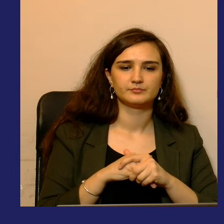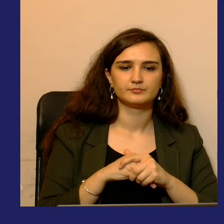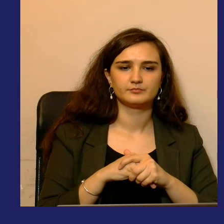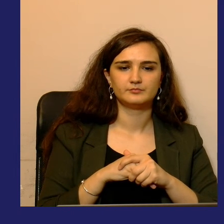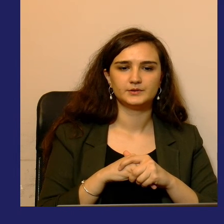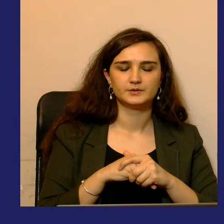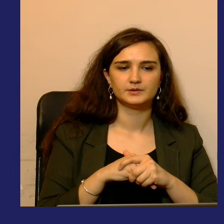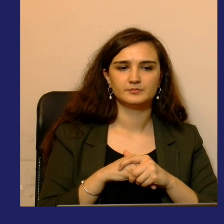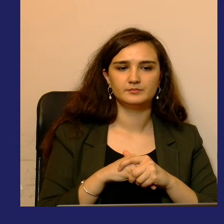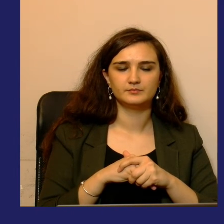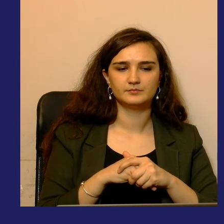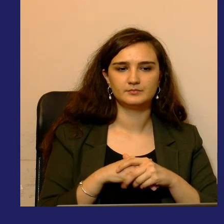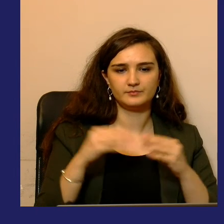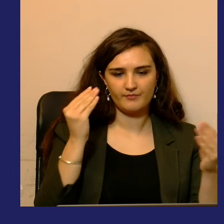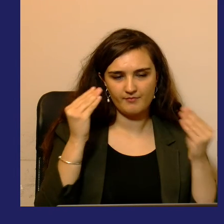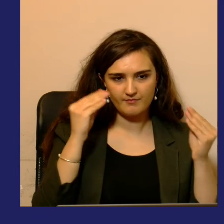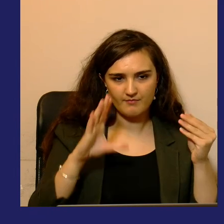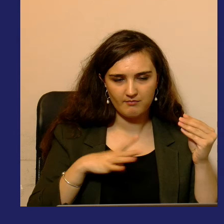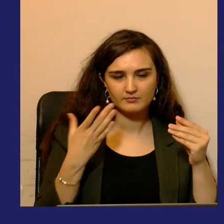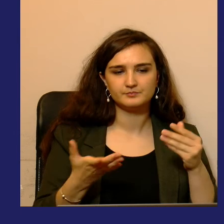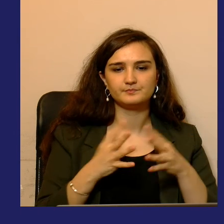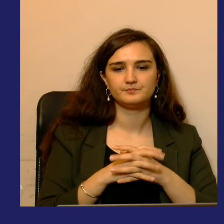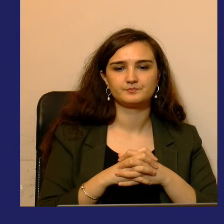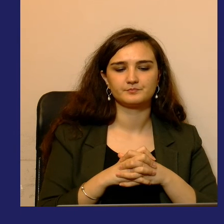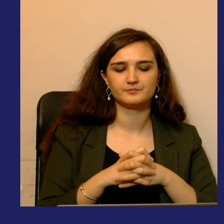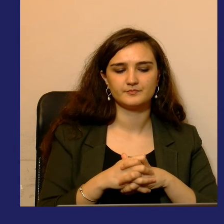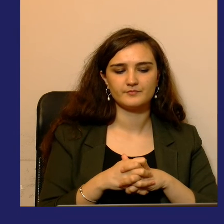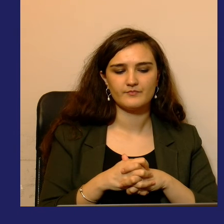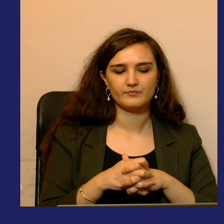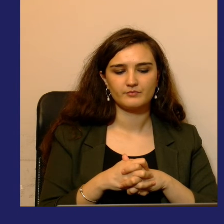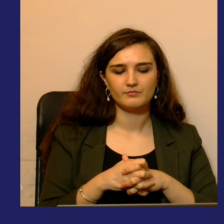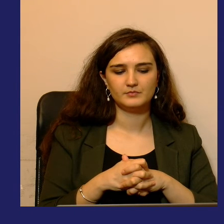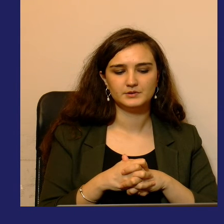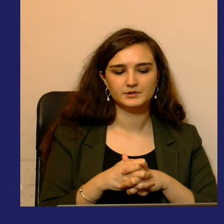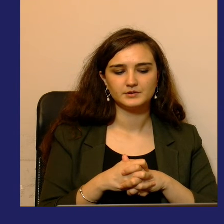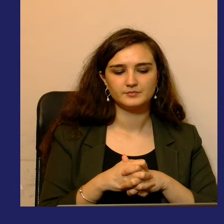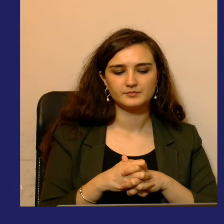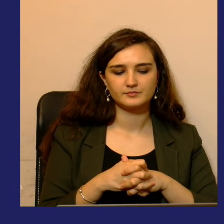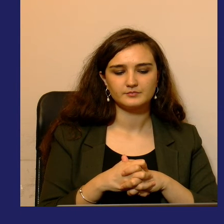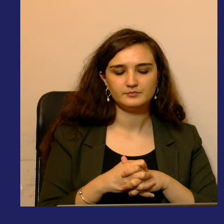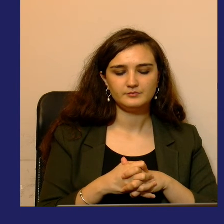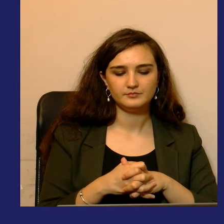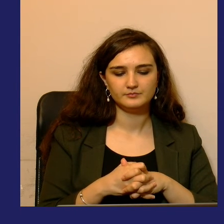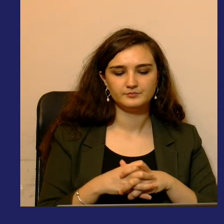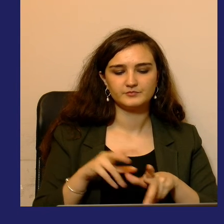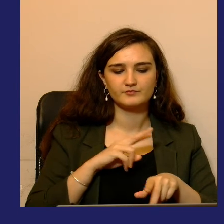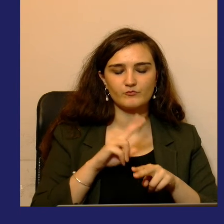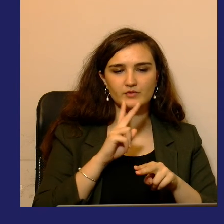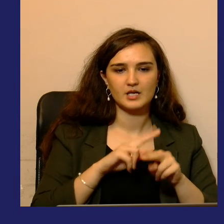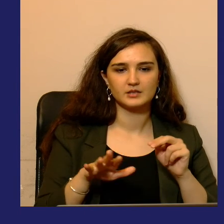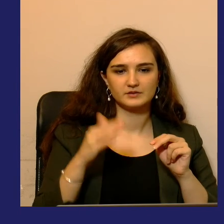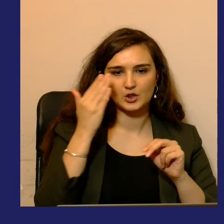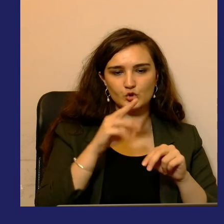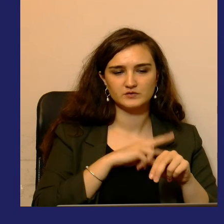the falls from grace. I'm wondering if people would be interested. Obviously, there are moments